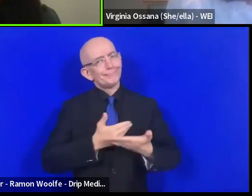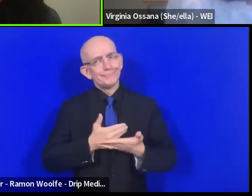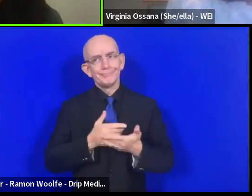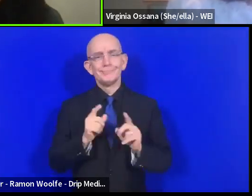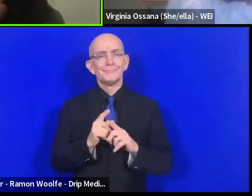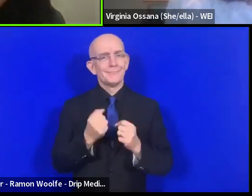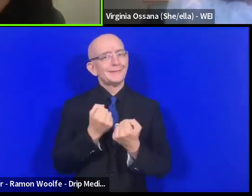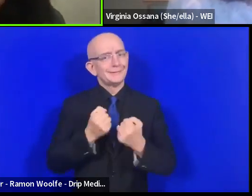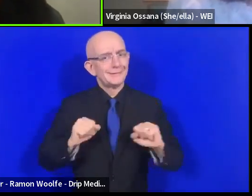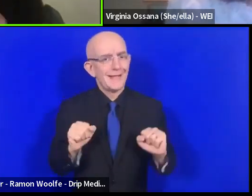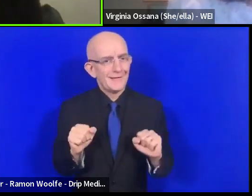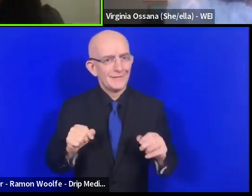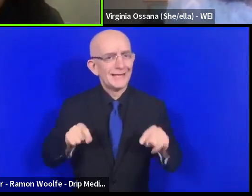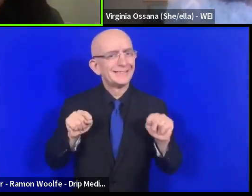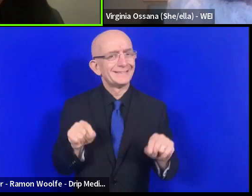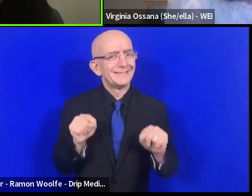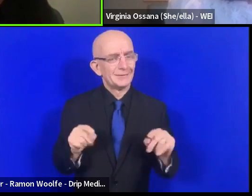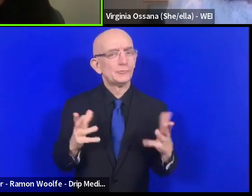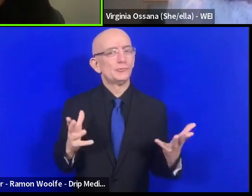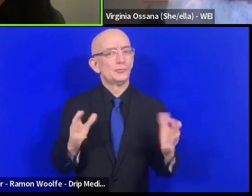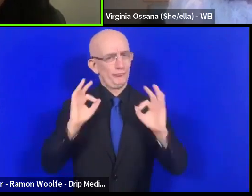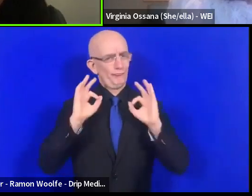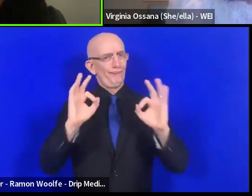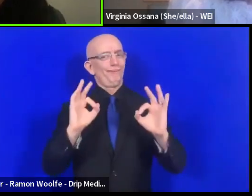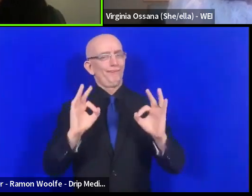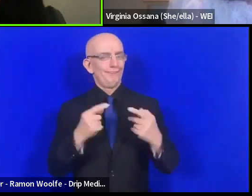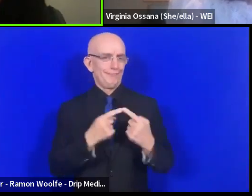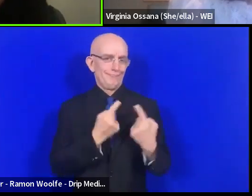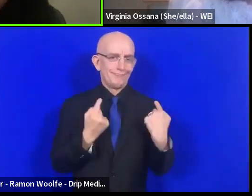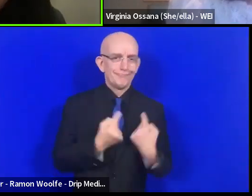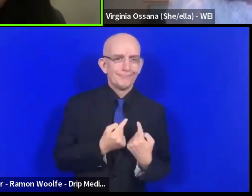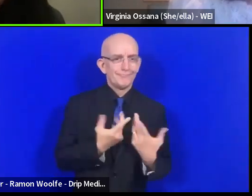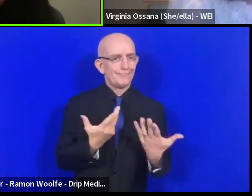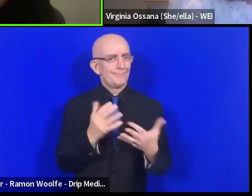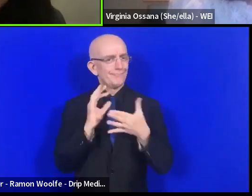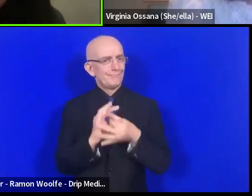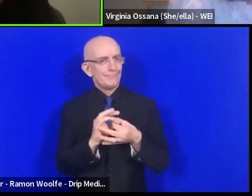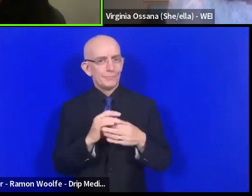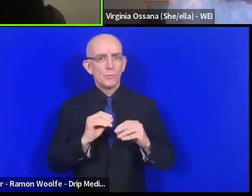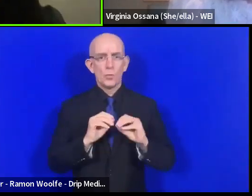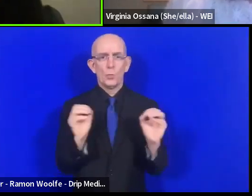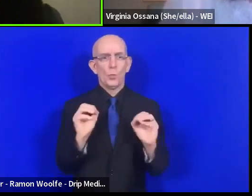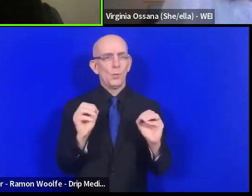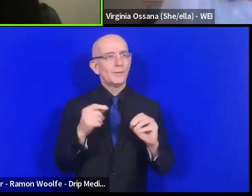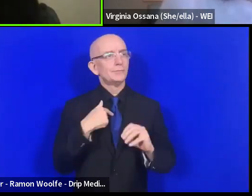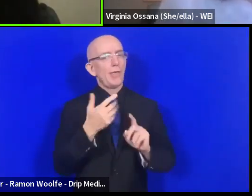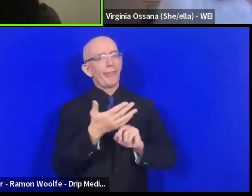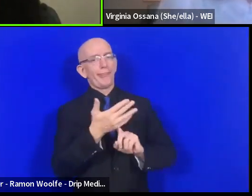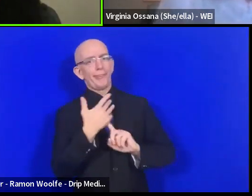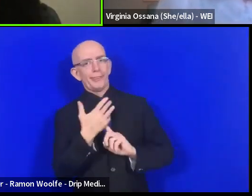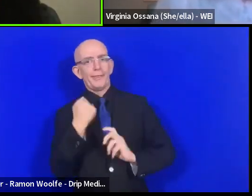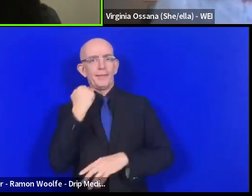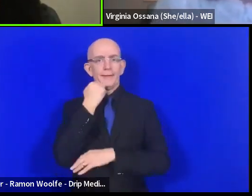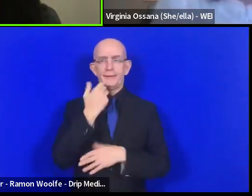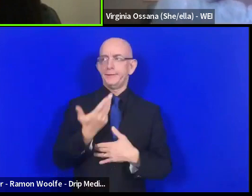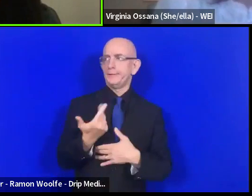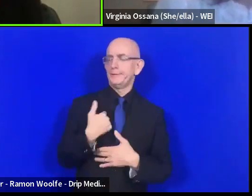just venue staff or security or other people that maybe aren't as familiar with the space or the